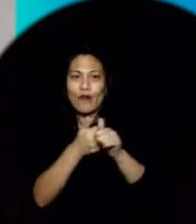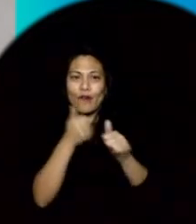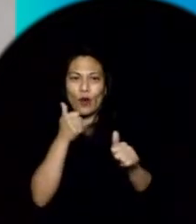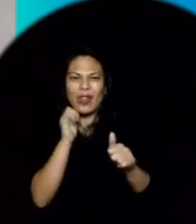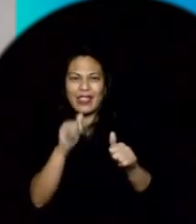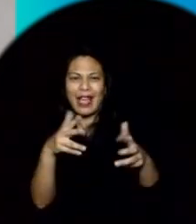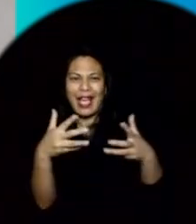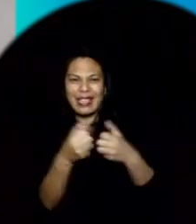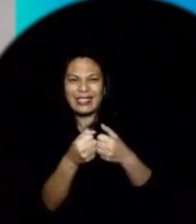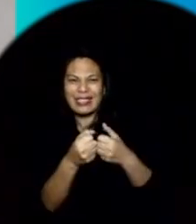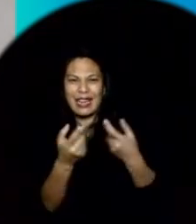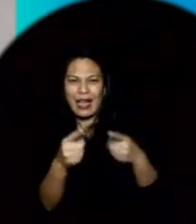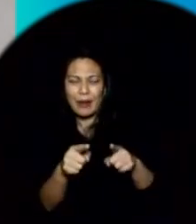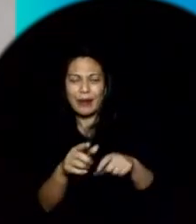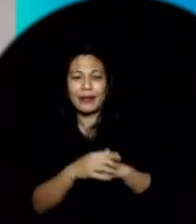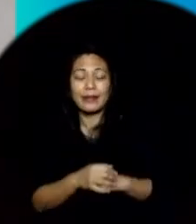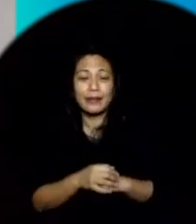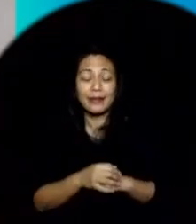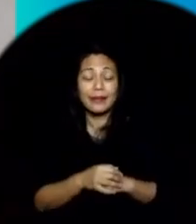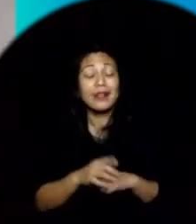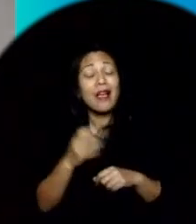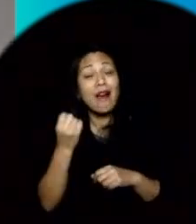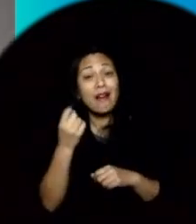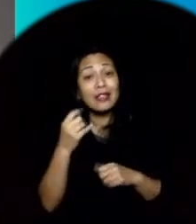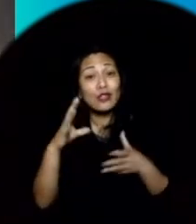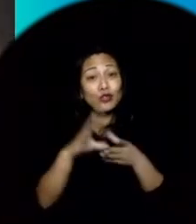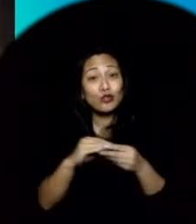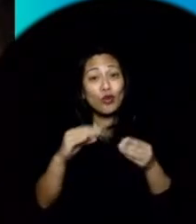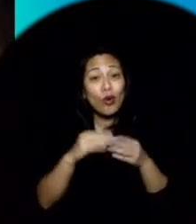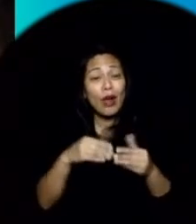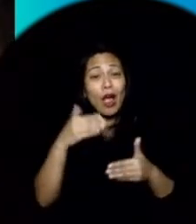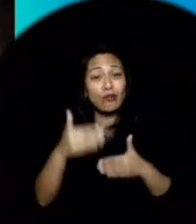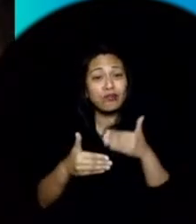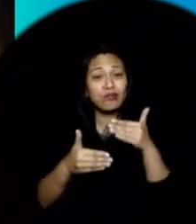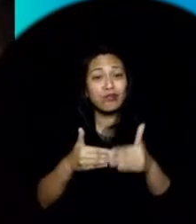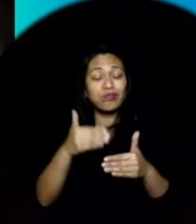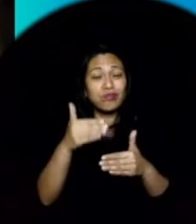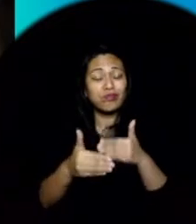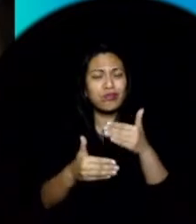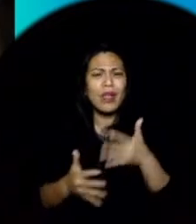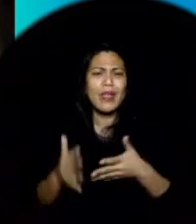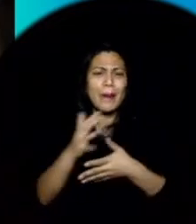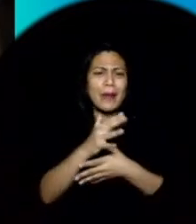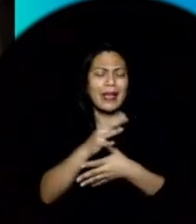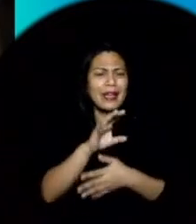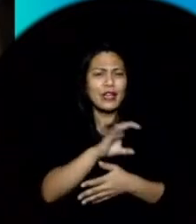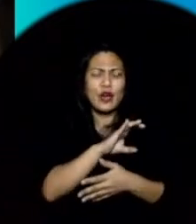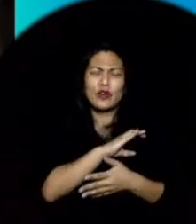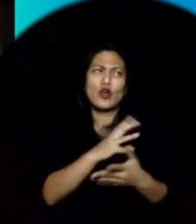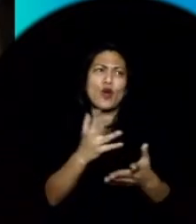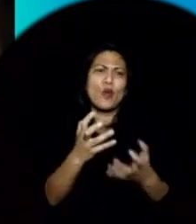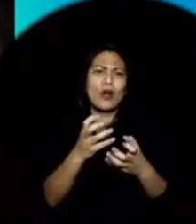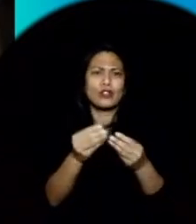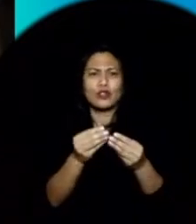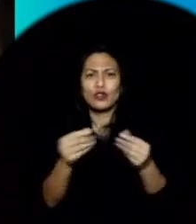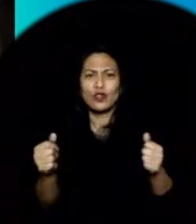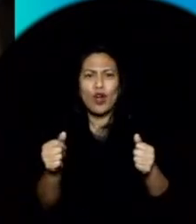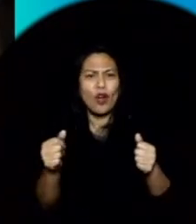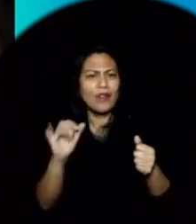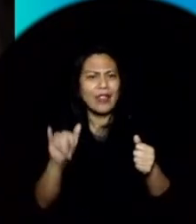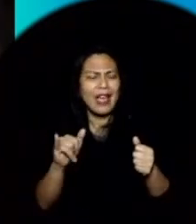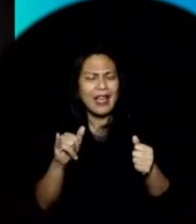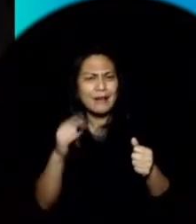these accidents from occurring. As the story progresses, the main character should become more desperate to solve the